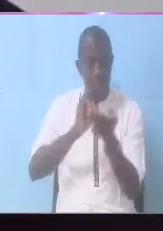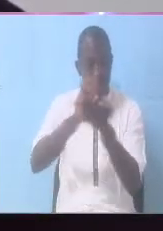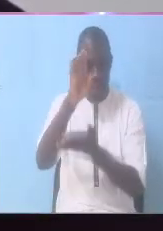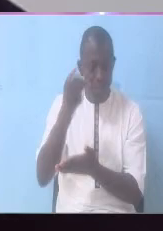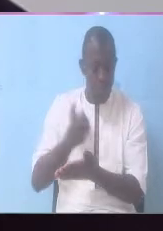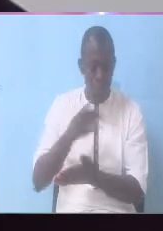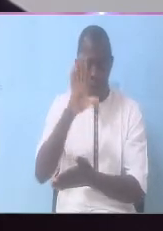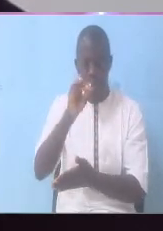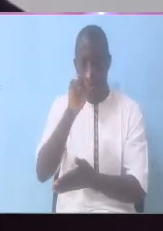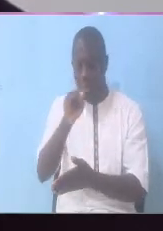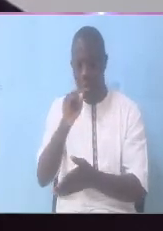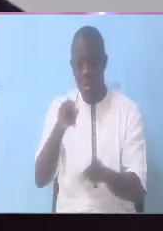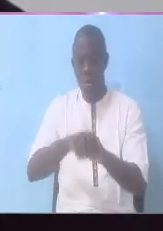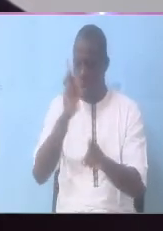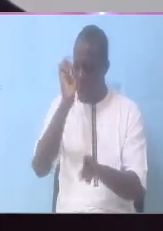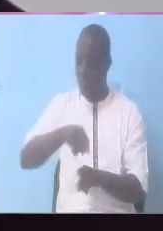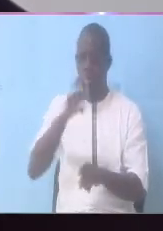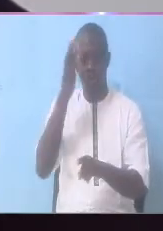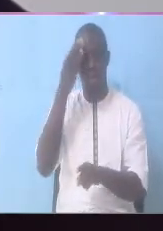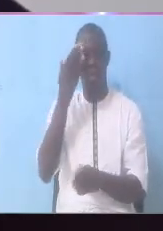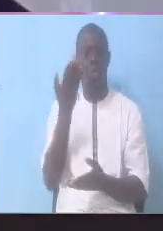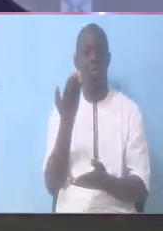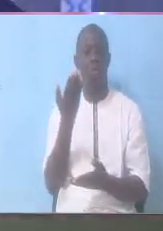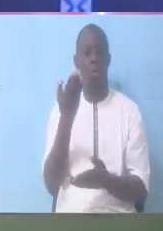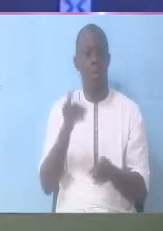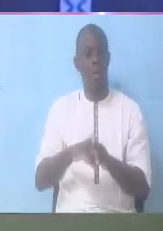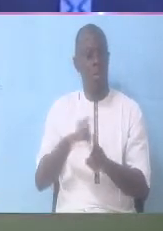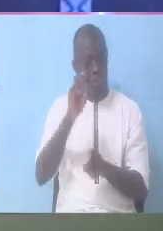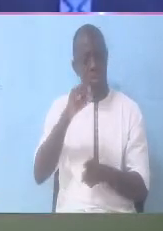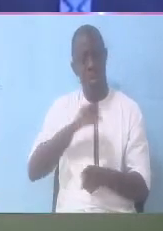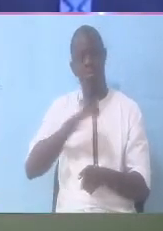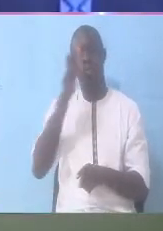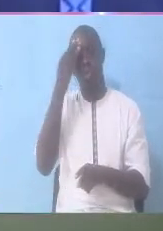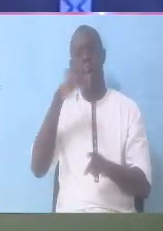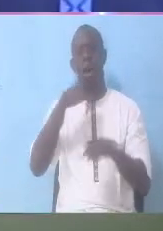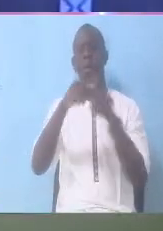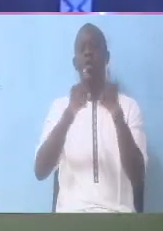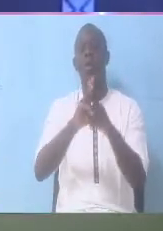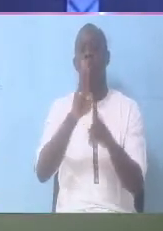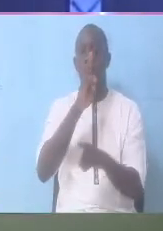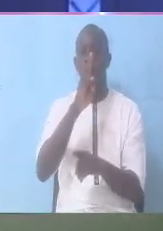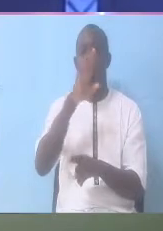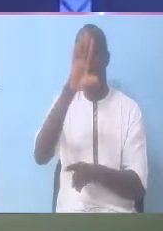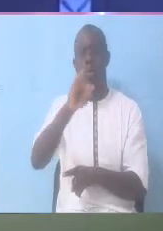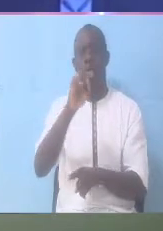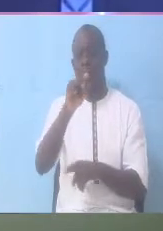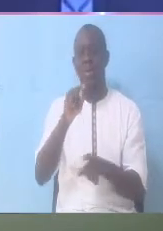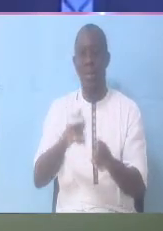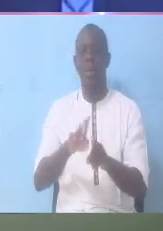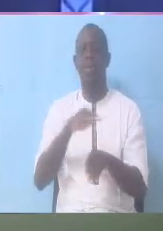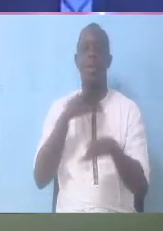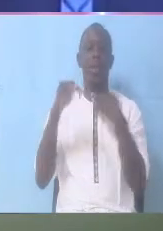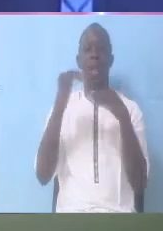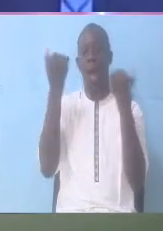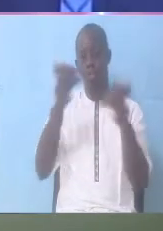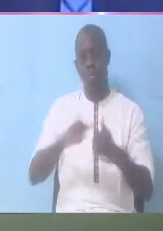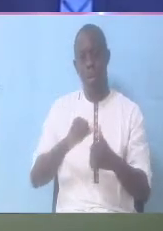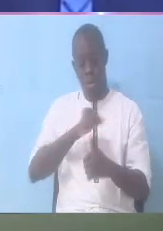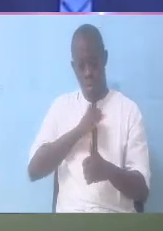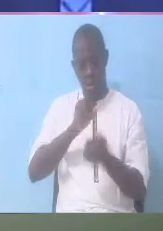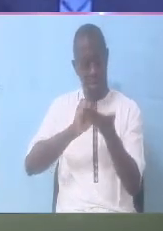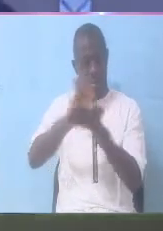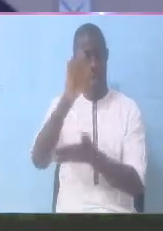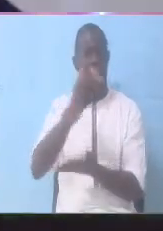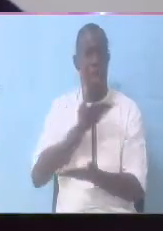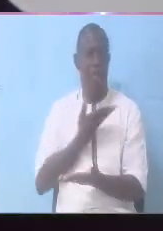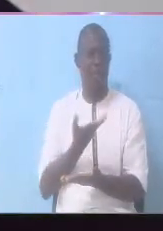with, what does it mean? It depends on between him and those who did the execution. But what I do know is he wasn't